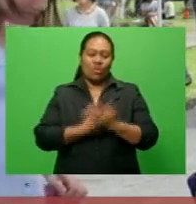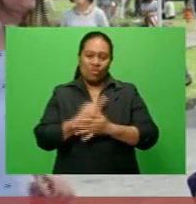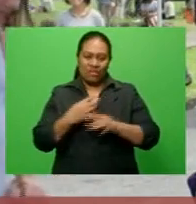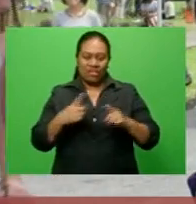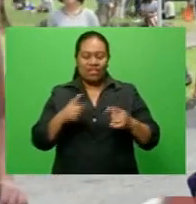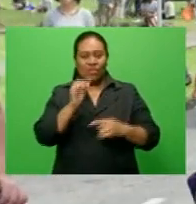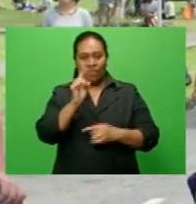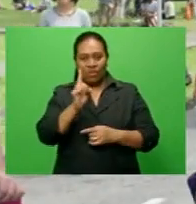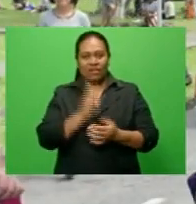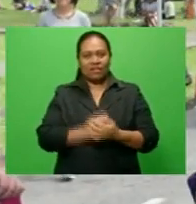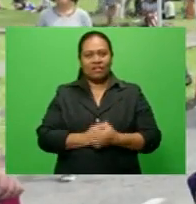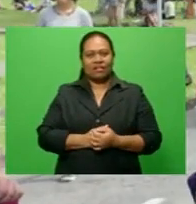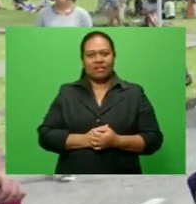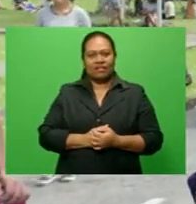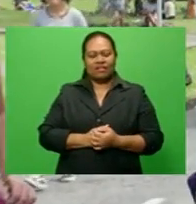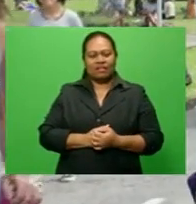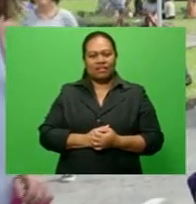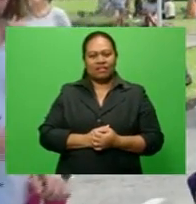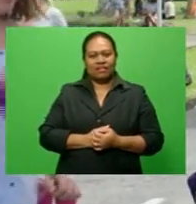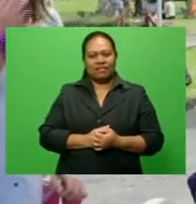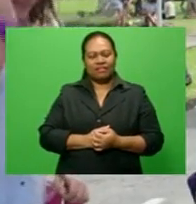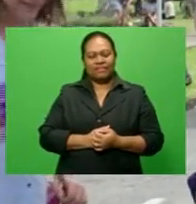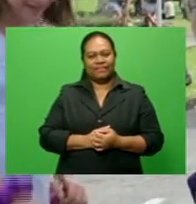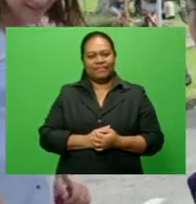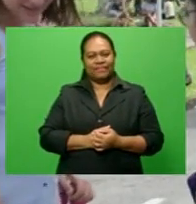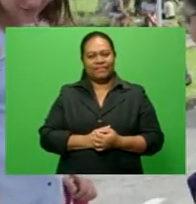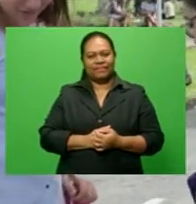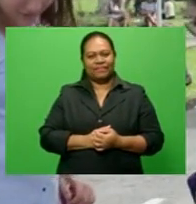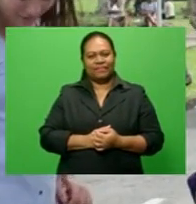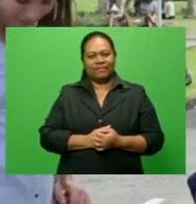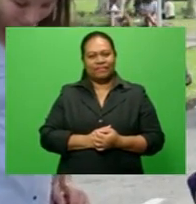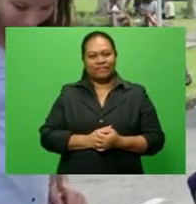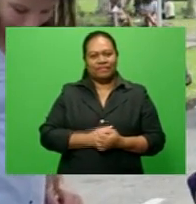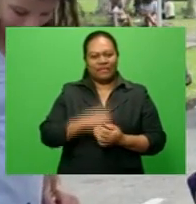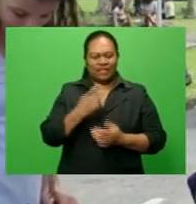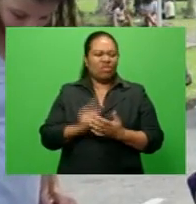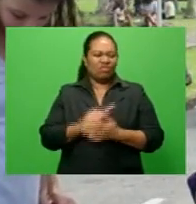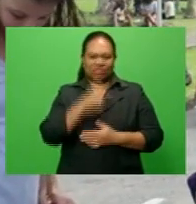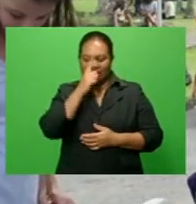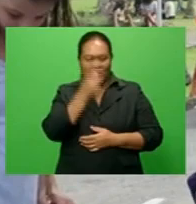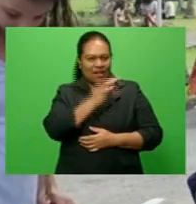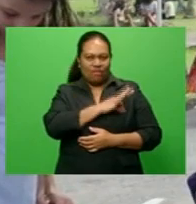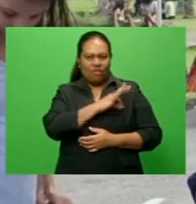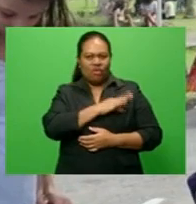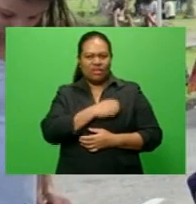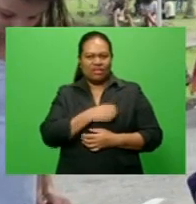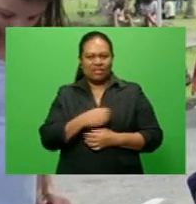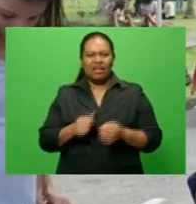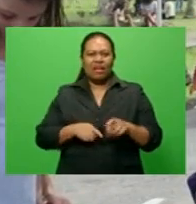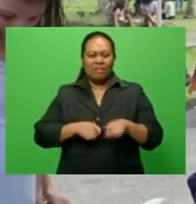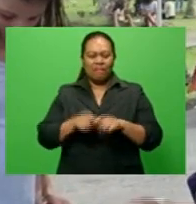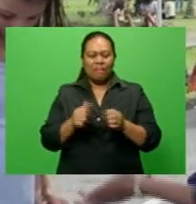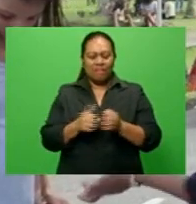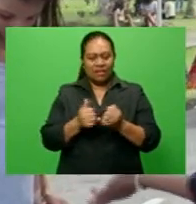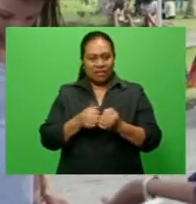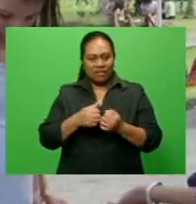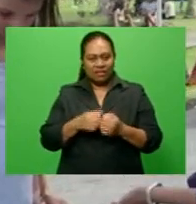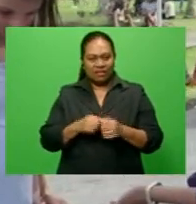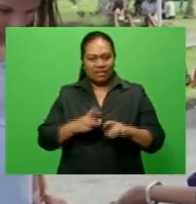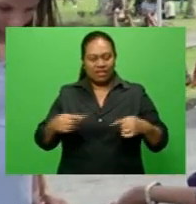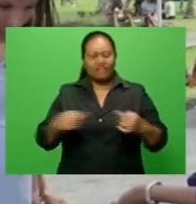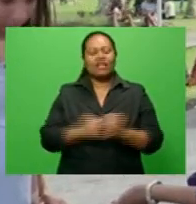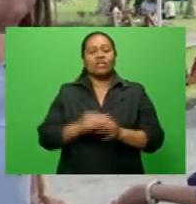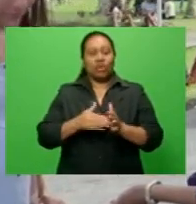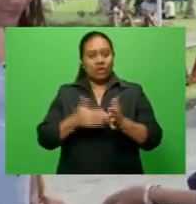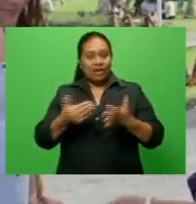that they're not in the port to afford that much. So since the duty came down and there's